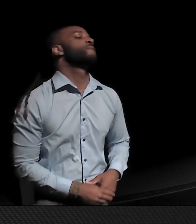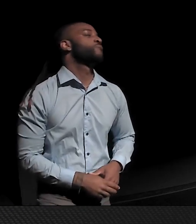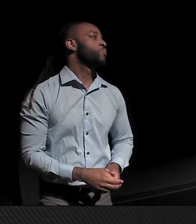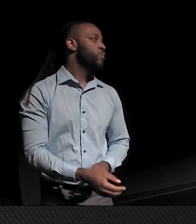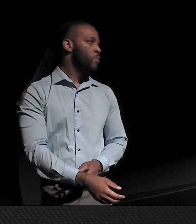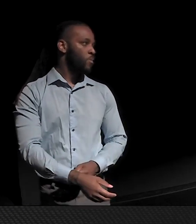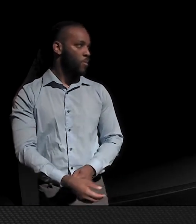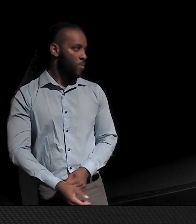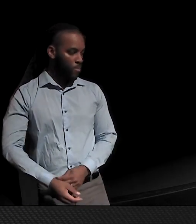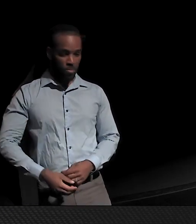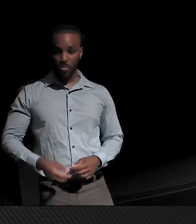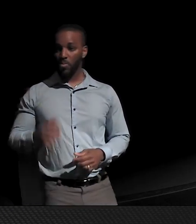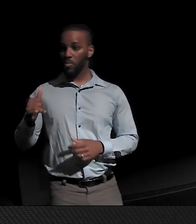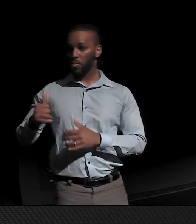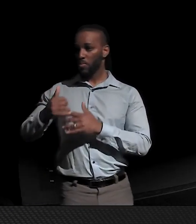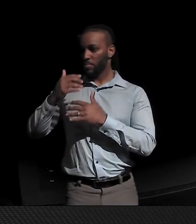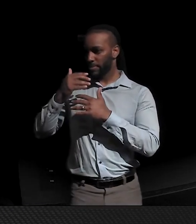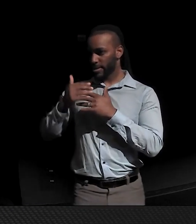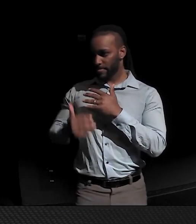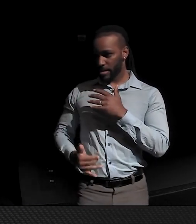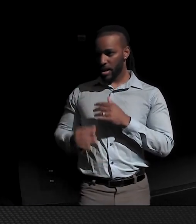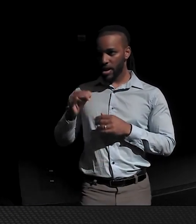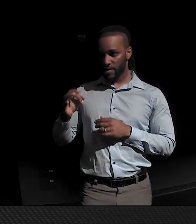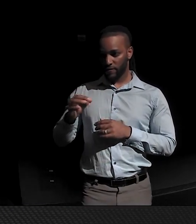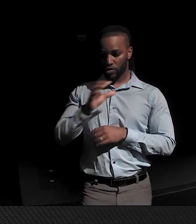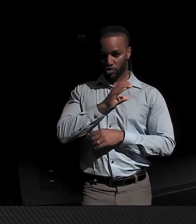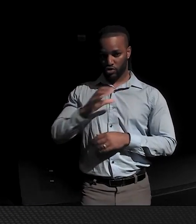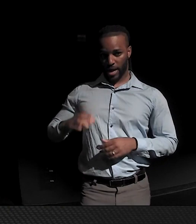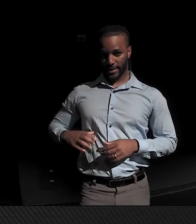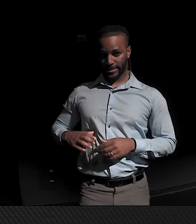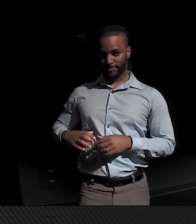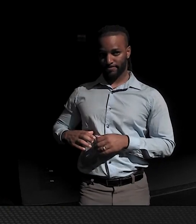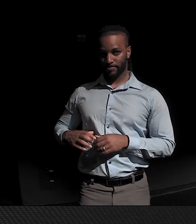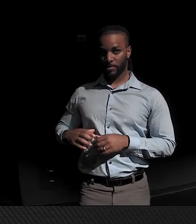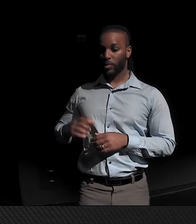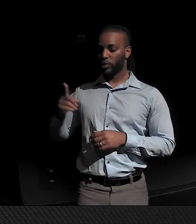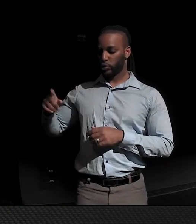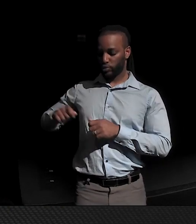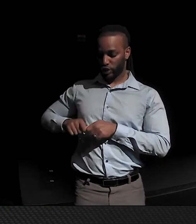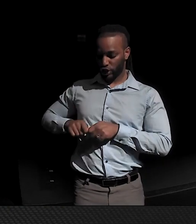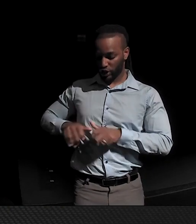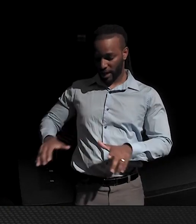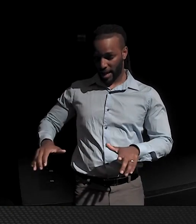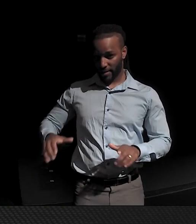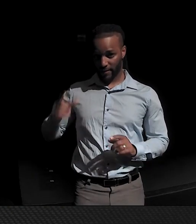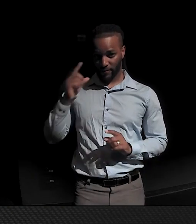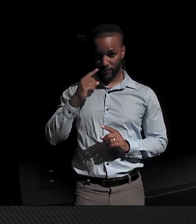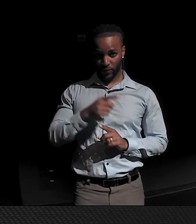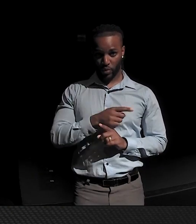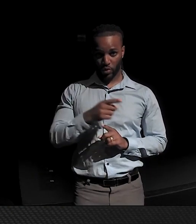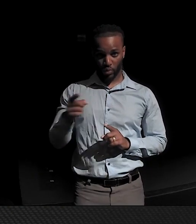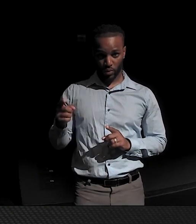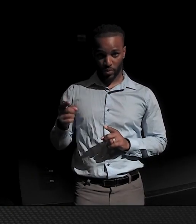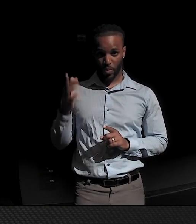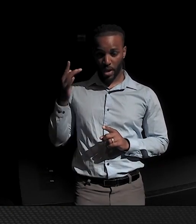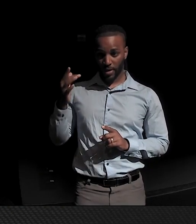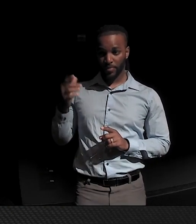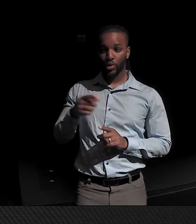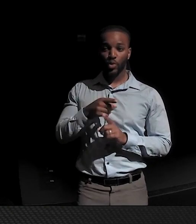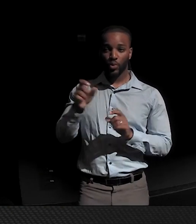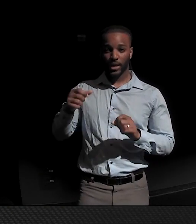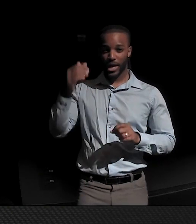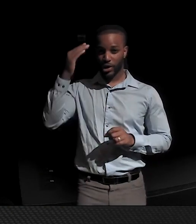And then we take the blood of Christ, which was shed for you, so that you could